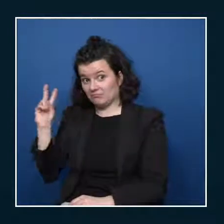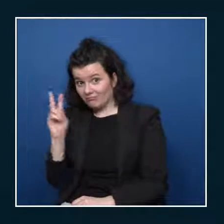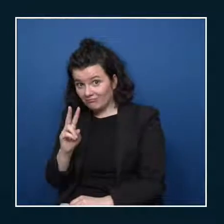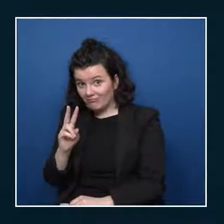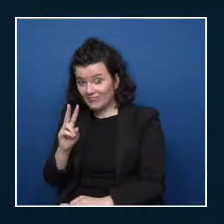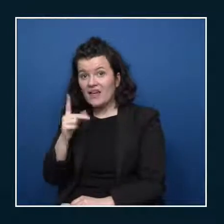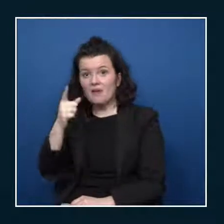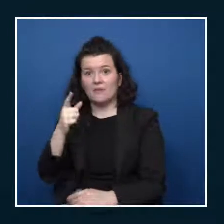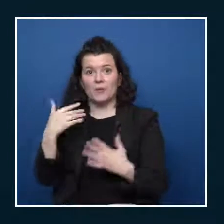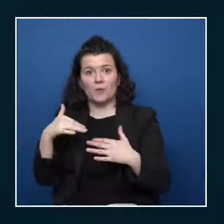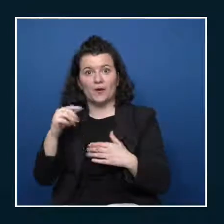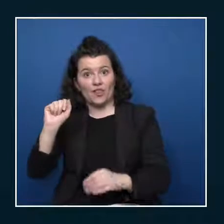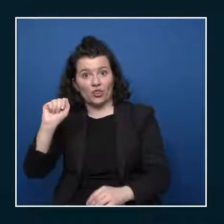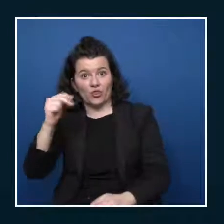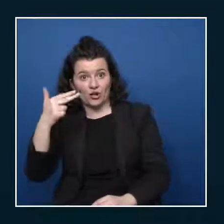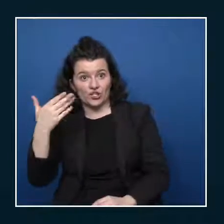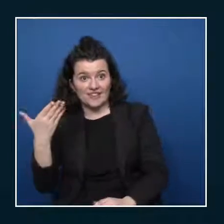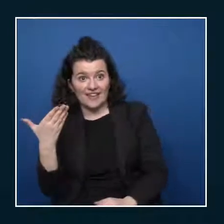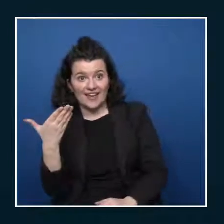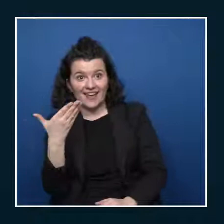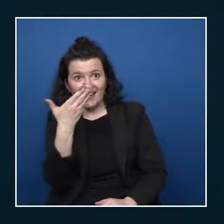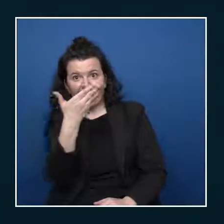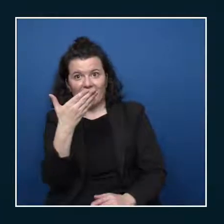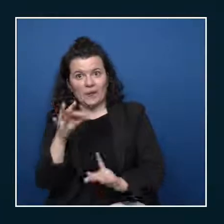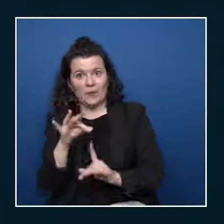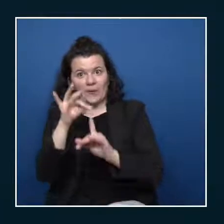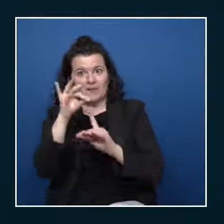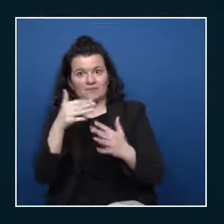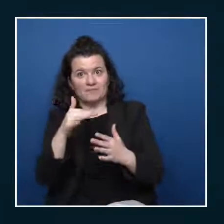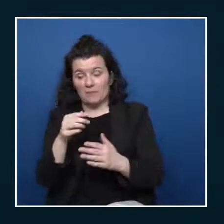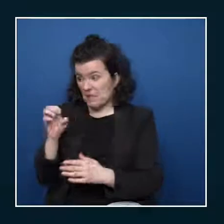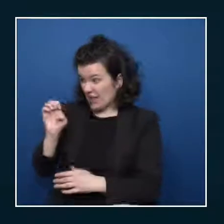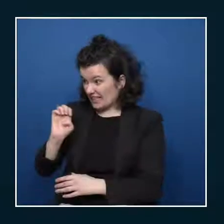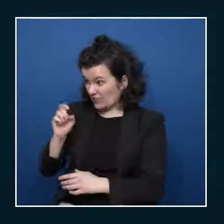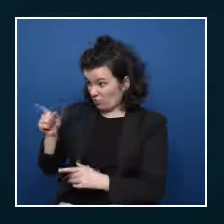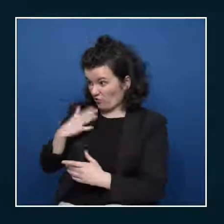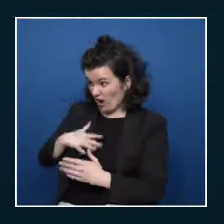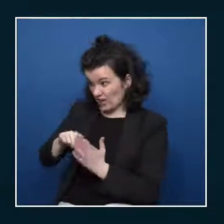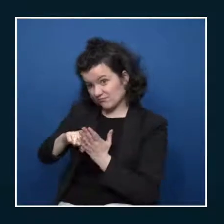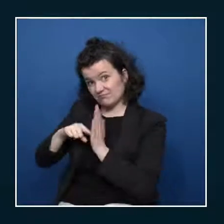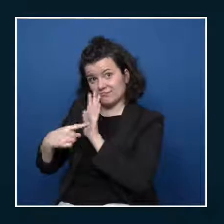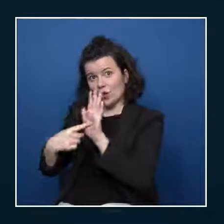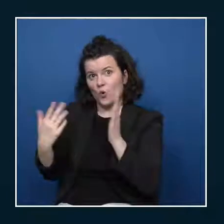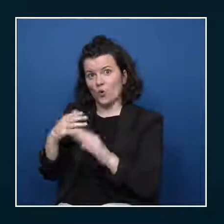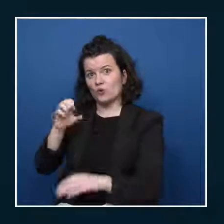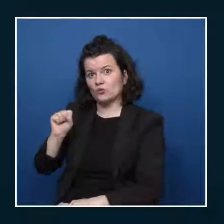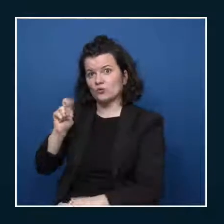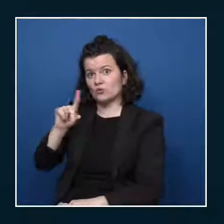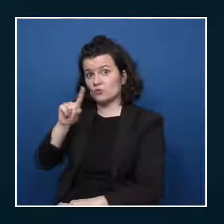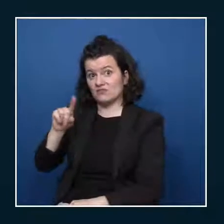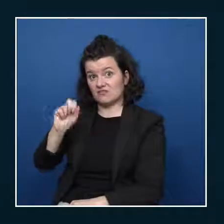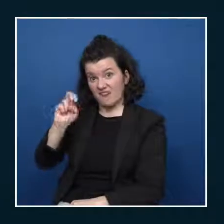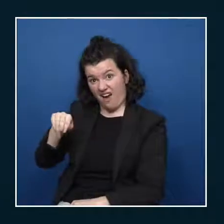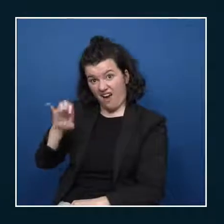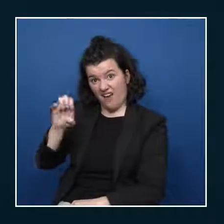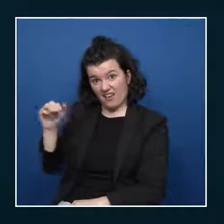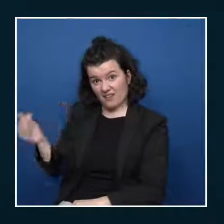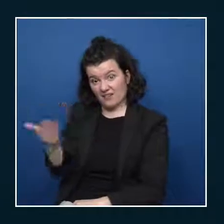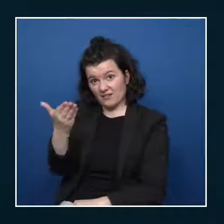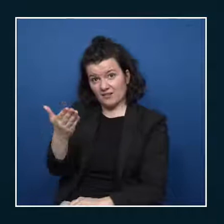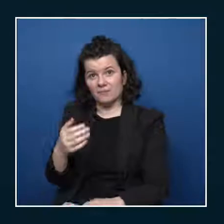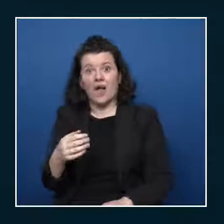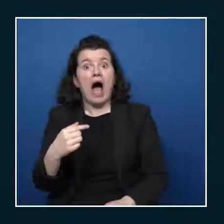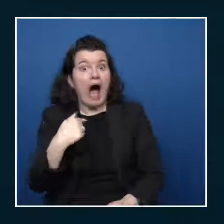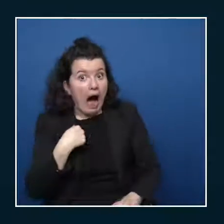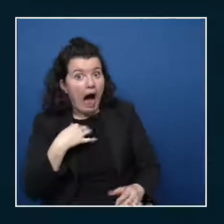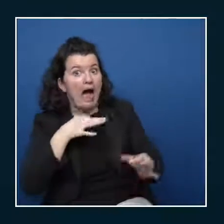Cool. Esther, do you want to introduce Suzanne? Do I want to introduce Suzanne? That's going to take forever,